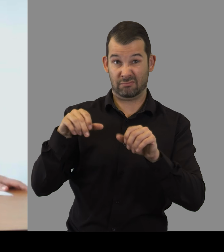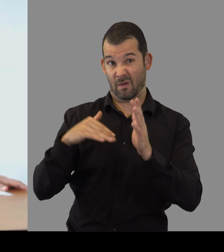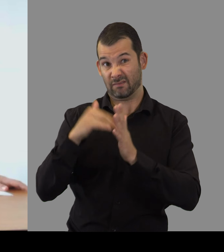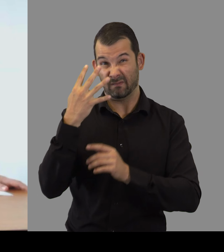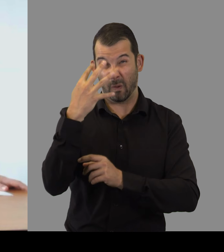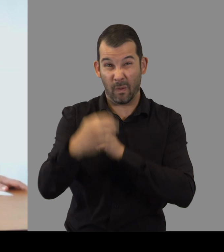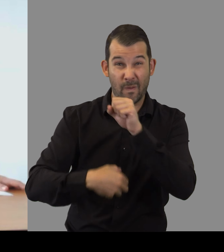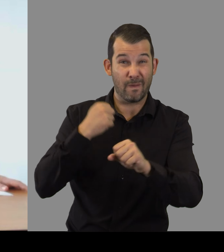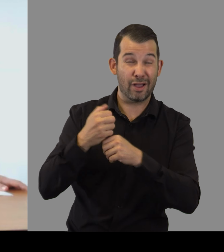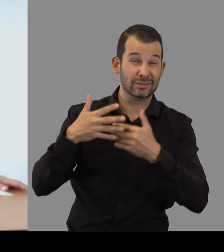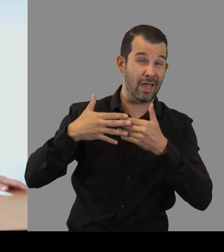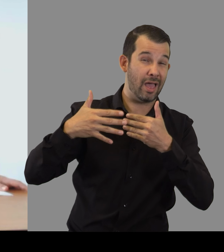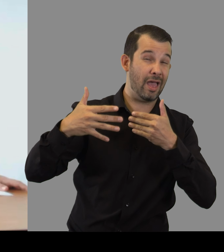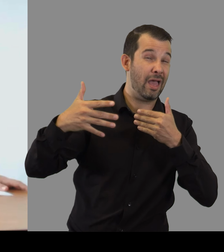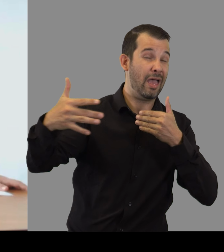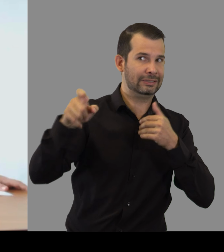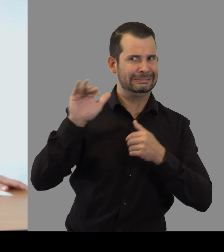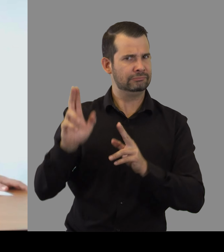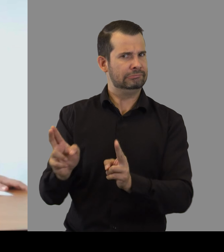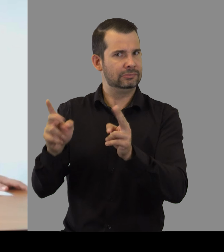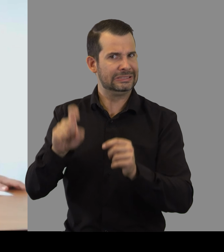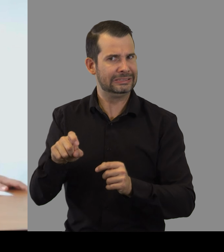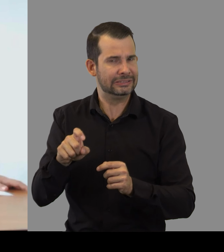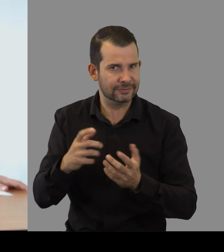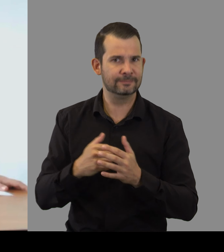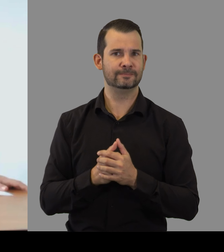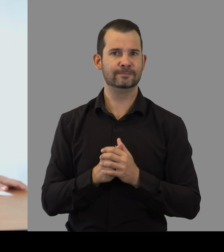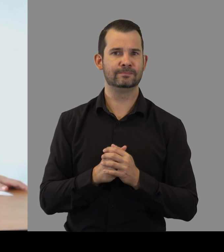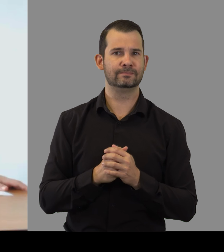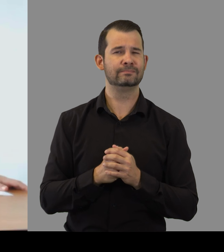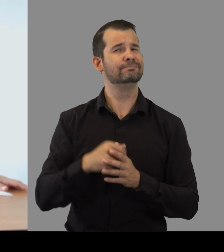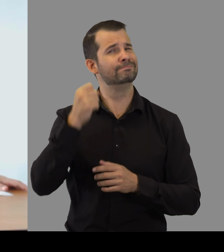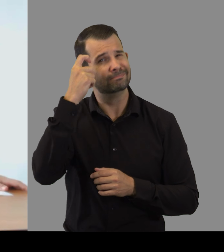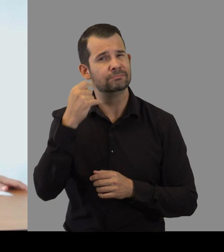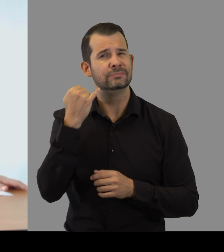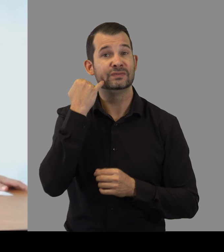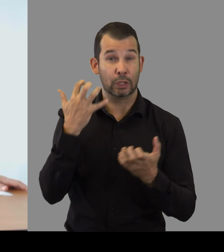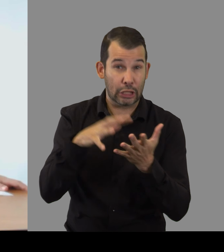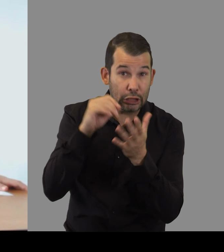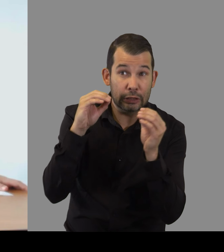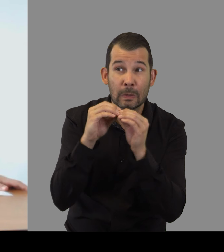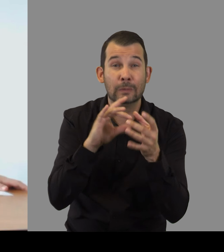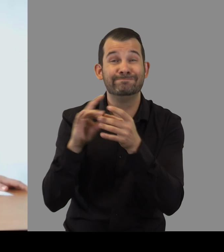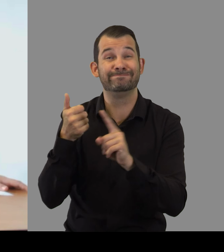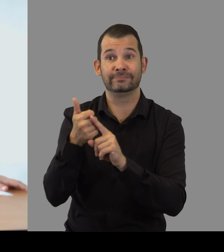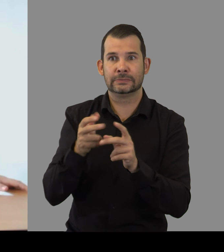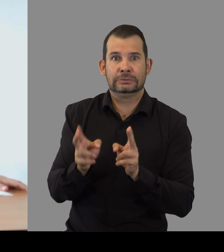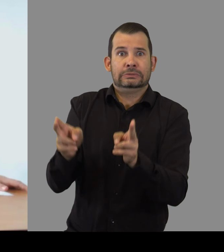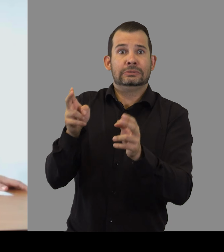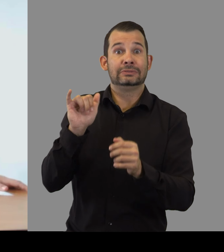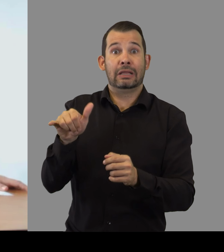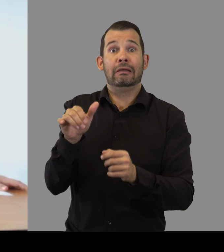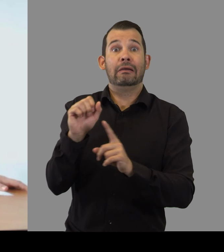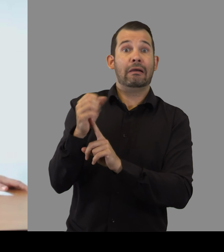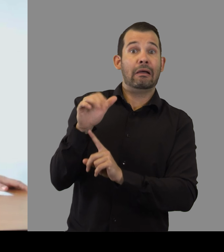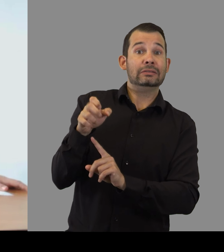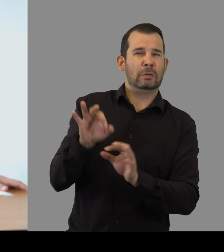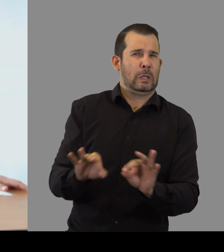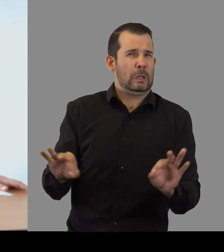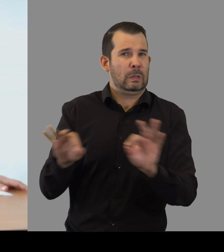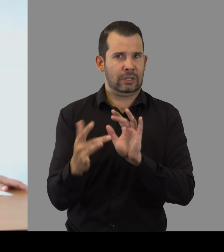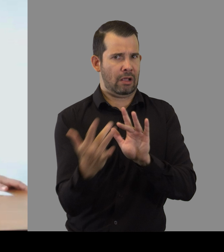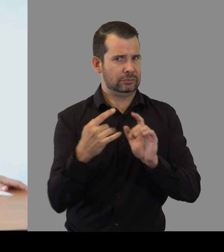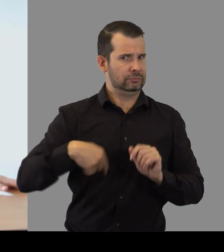an HRTO application can often take 4 years. However, to learn more about